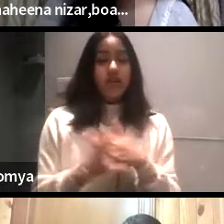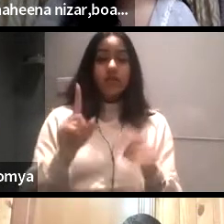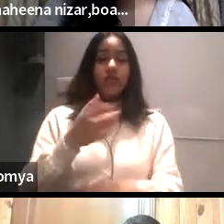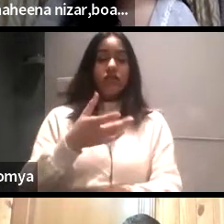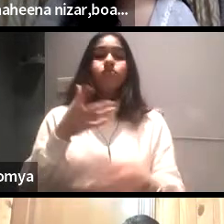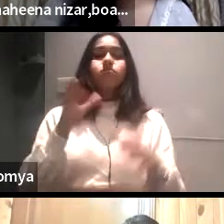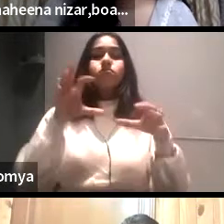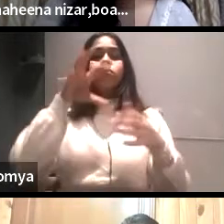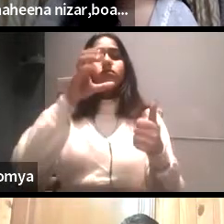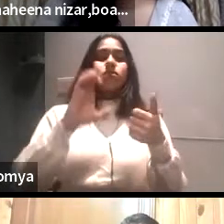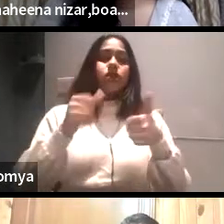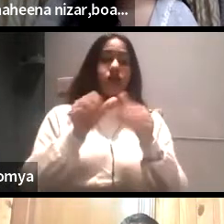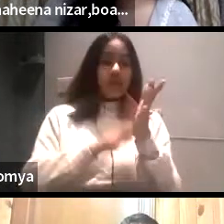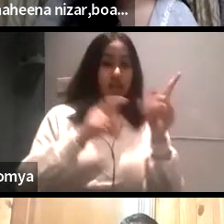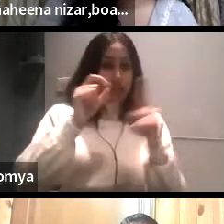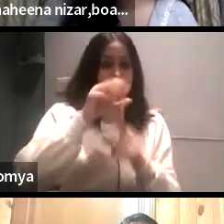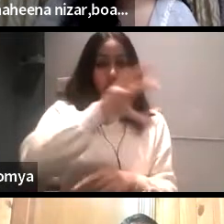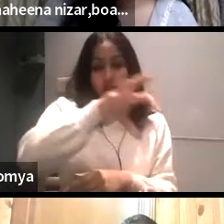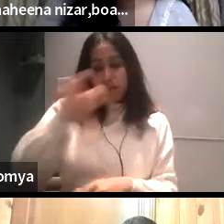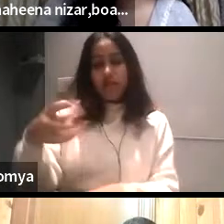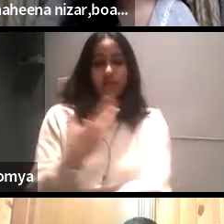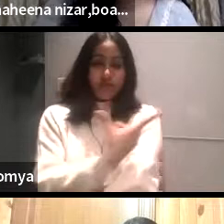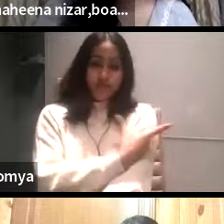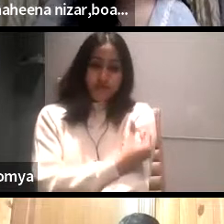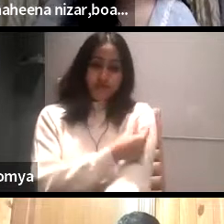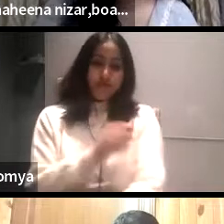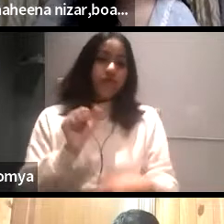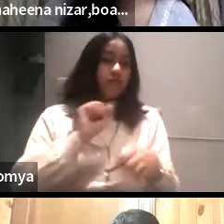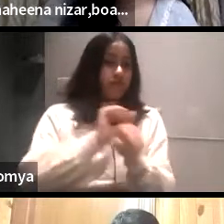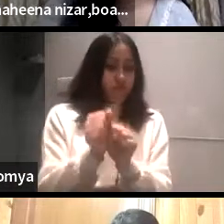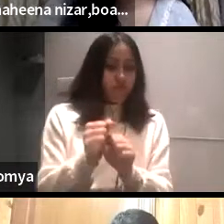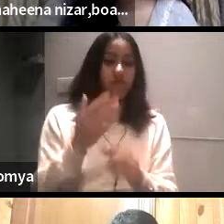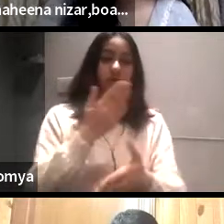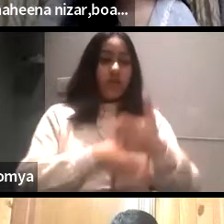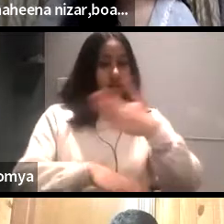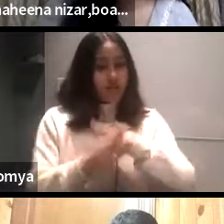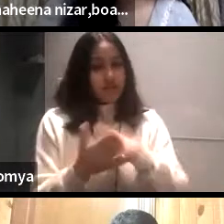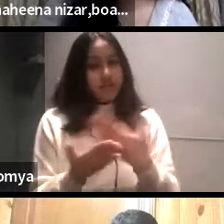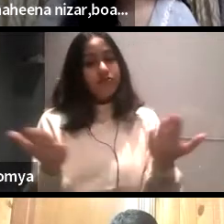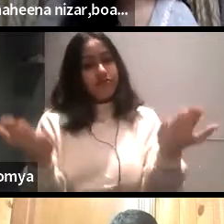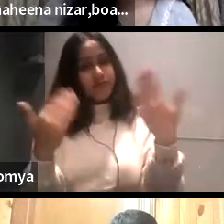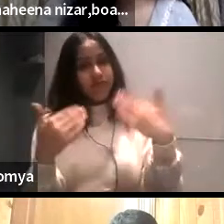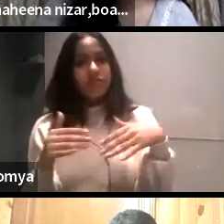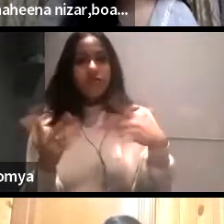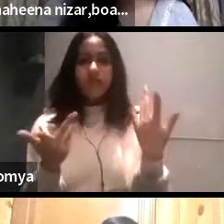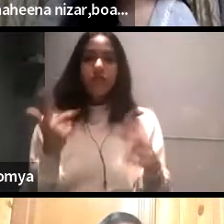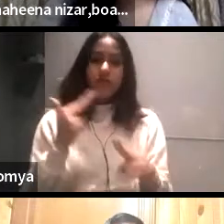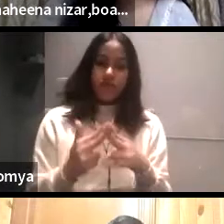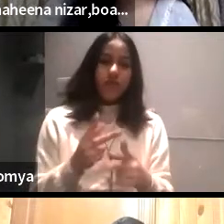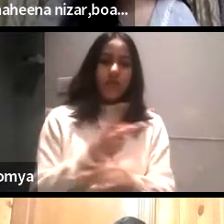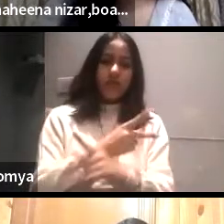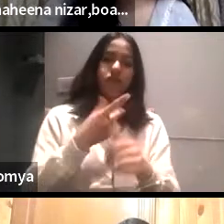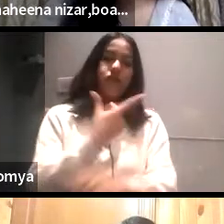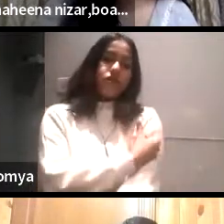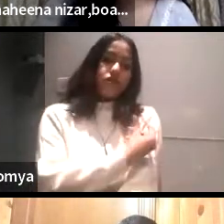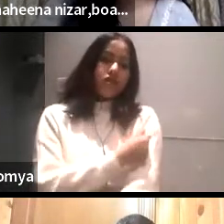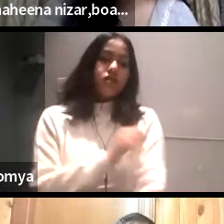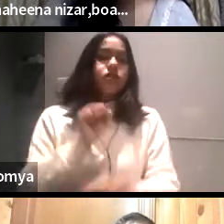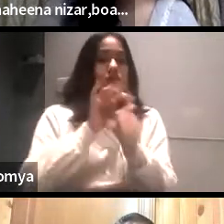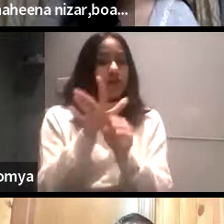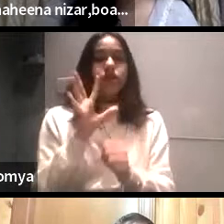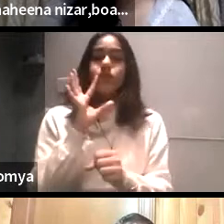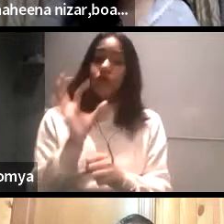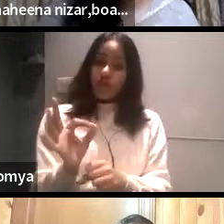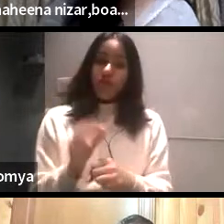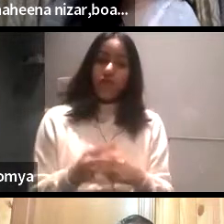vaccination, we organized for the differently abled people to come there and get their vaccinations, because